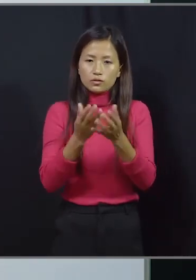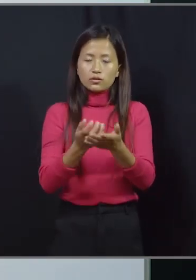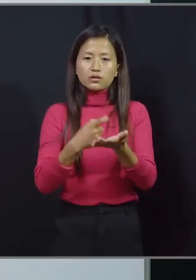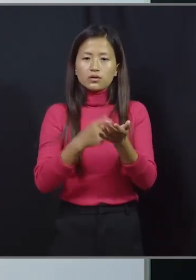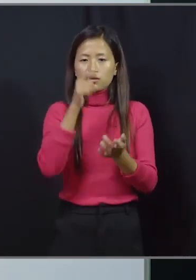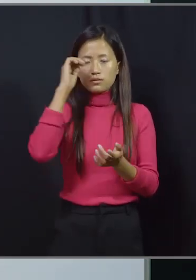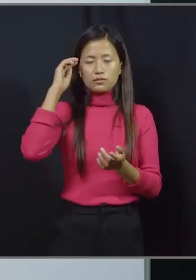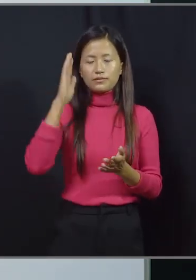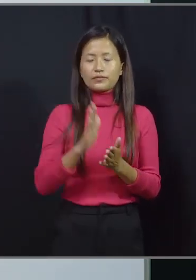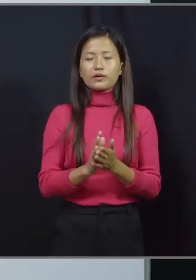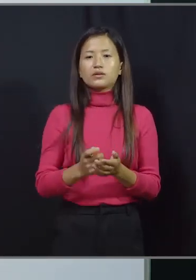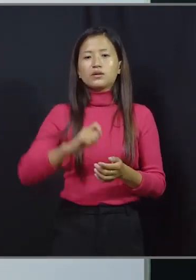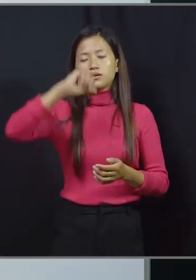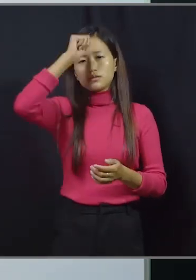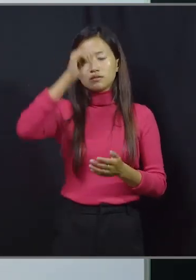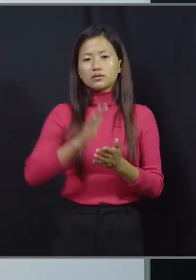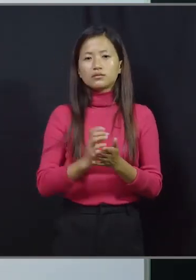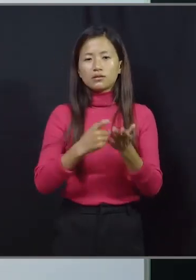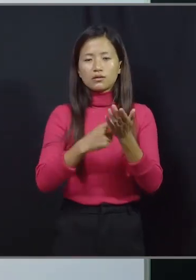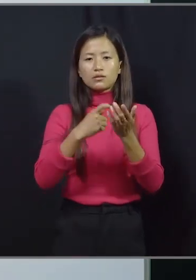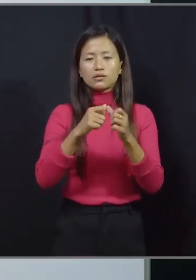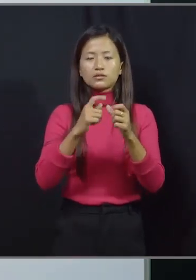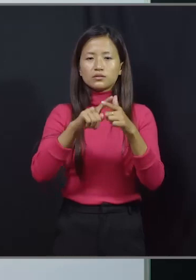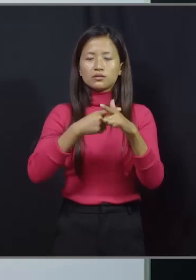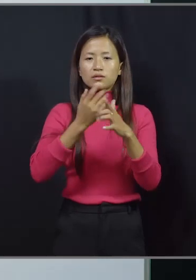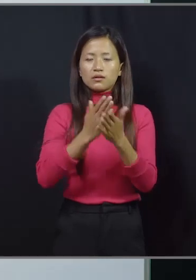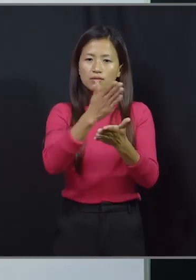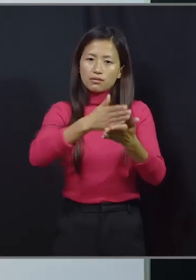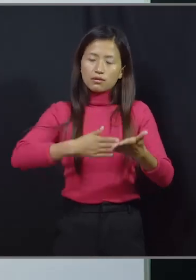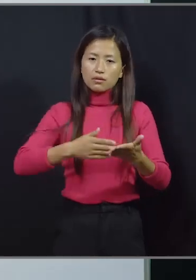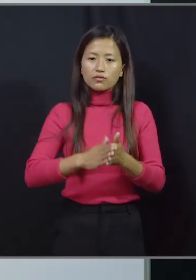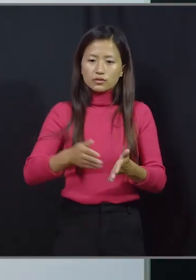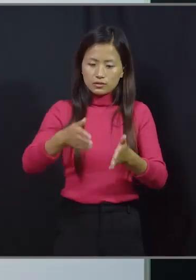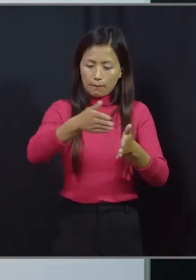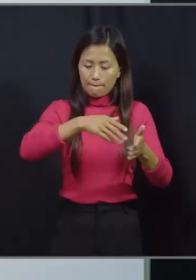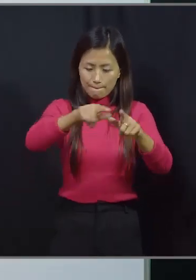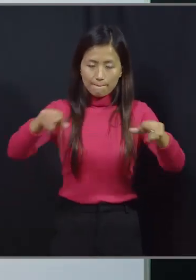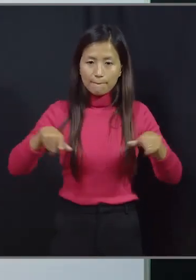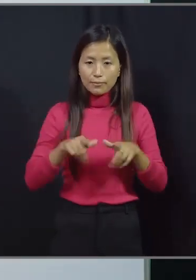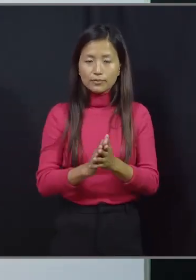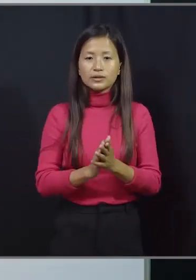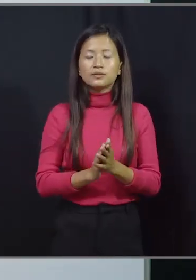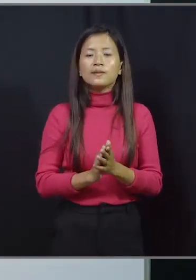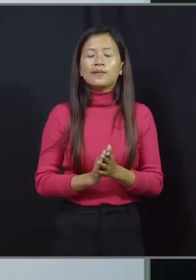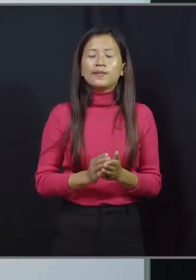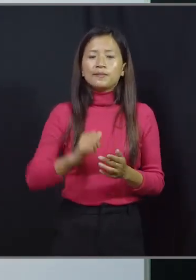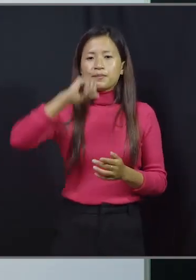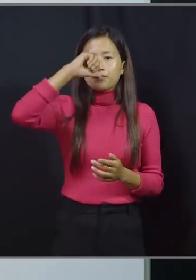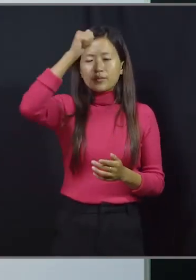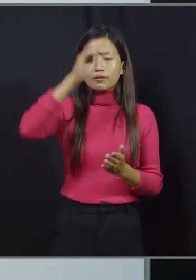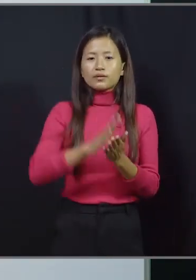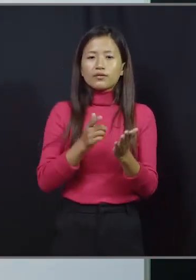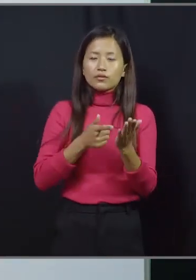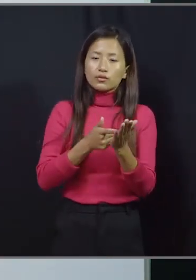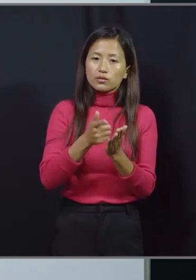the Indian Rajas, to guard over their territory. But in return, the Indian rulers, they have to